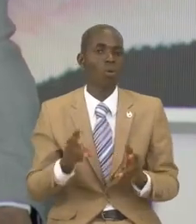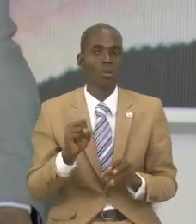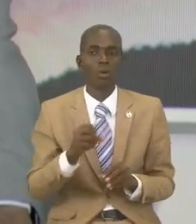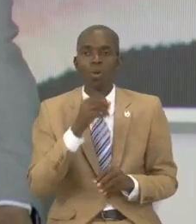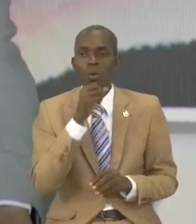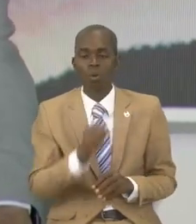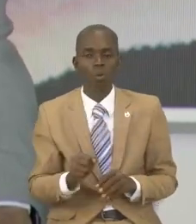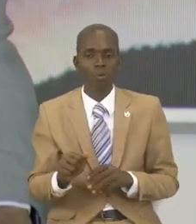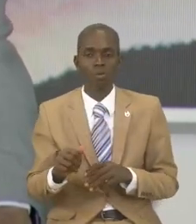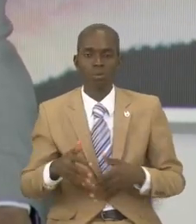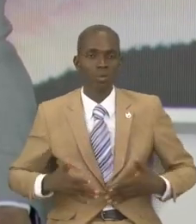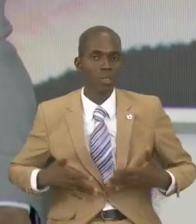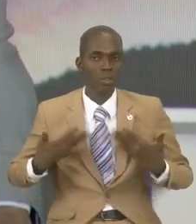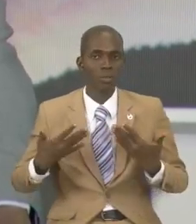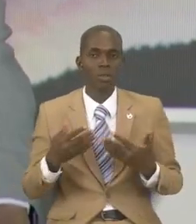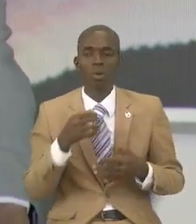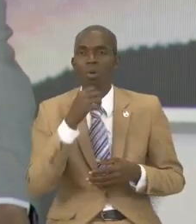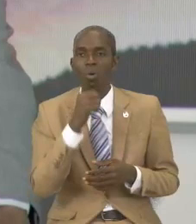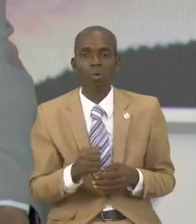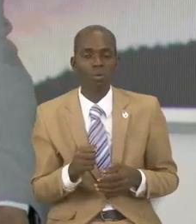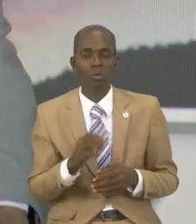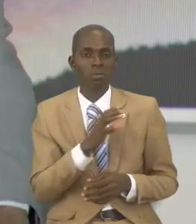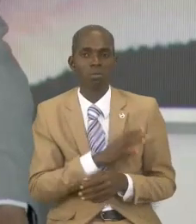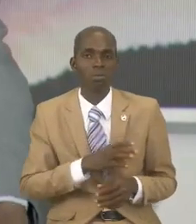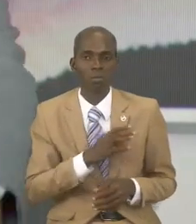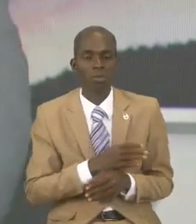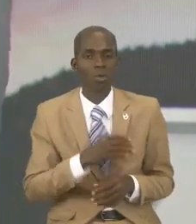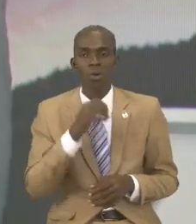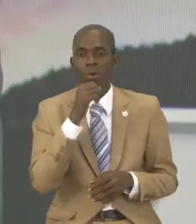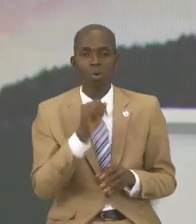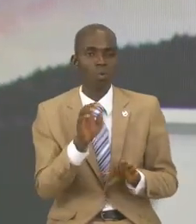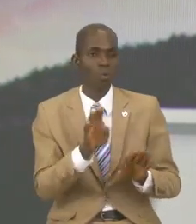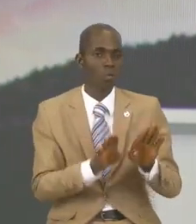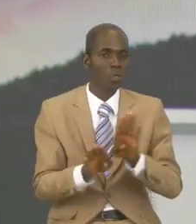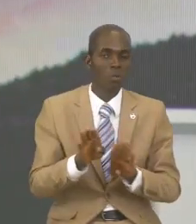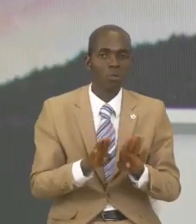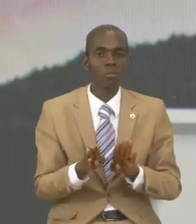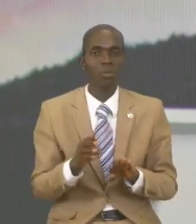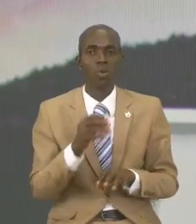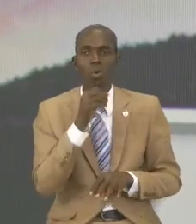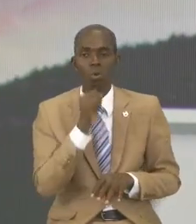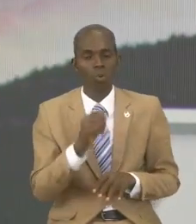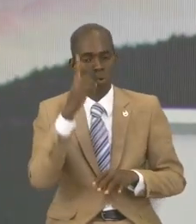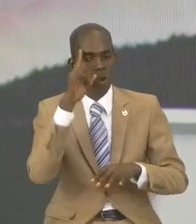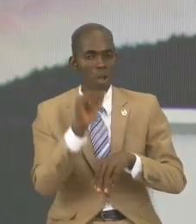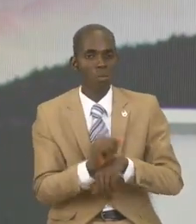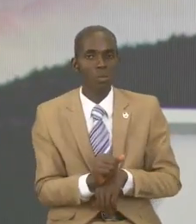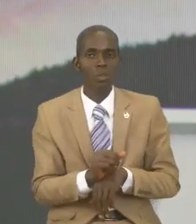life, old lifestyle, old behavior, old habit,